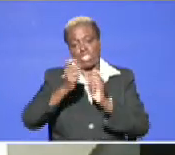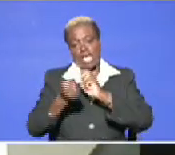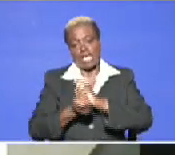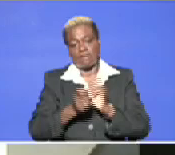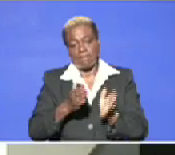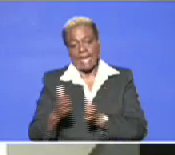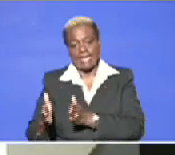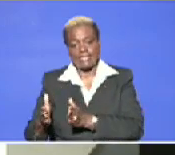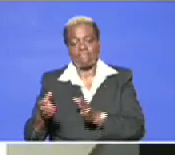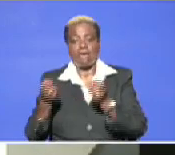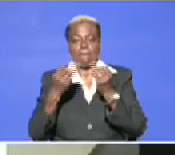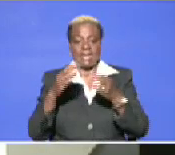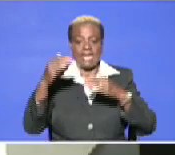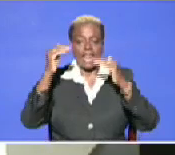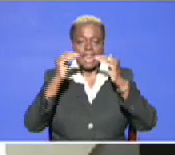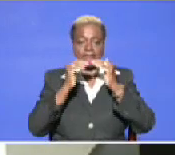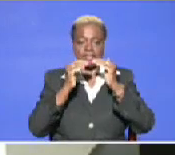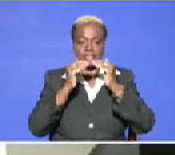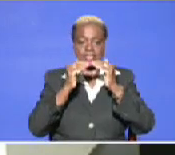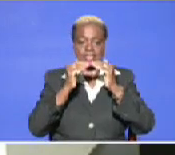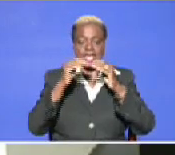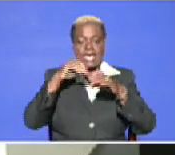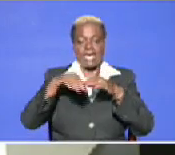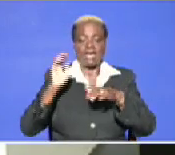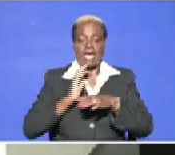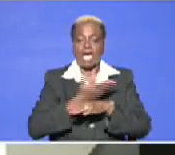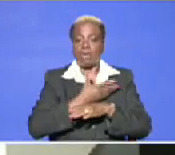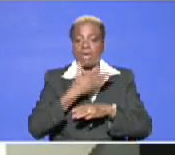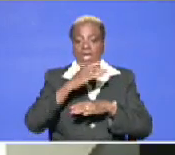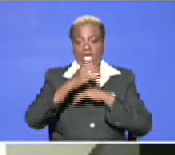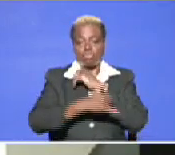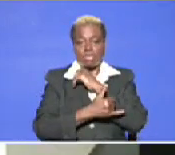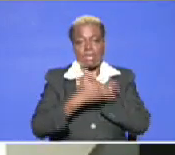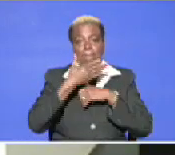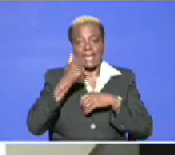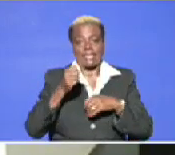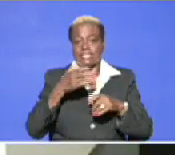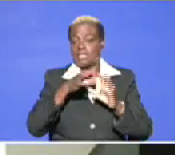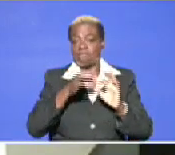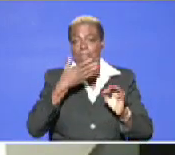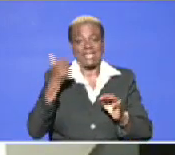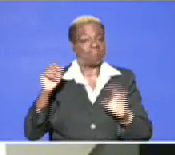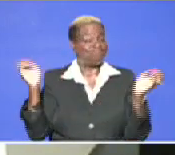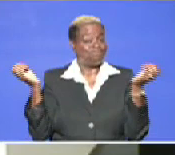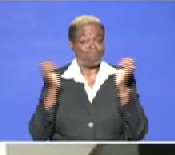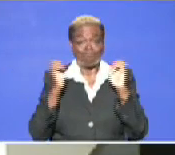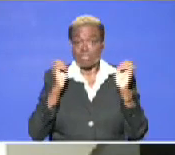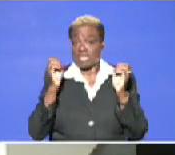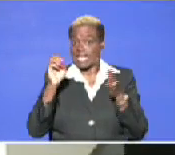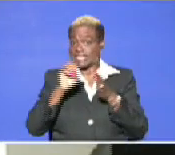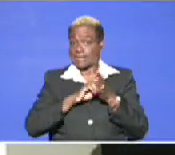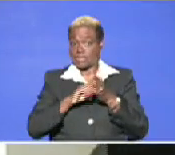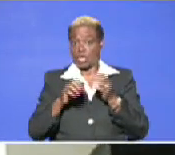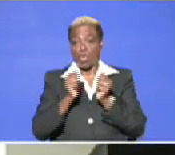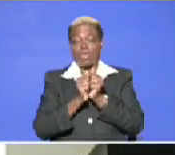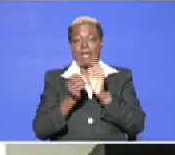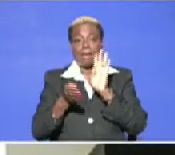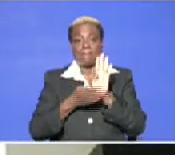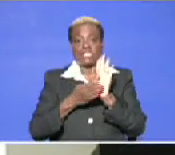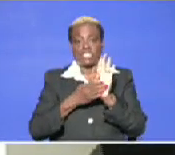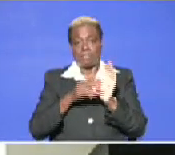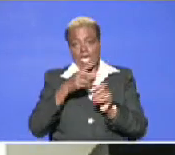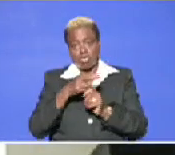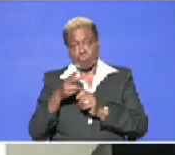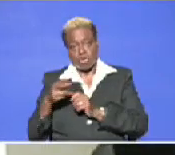in our country. The Best of the Best was no exception, with our budget being trimmed